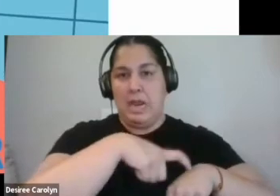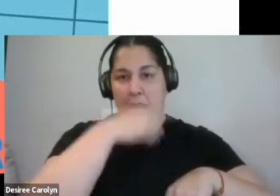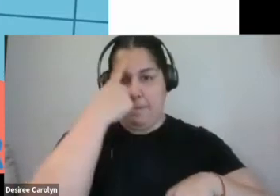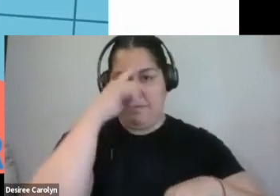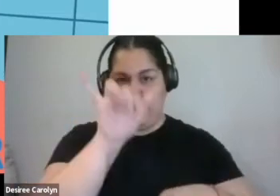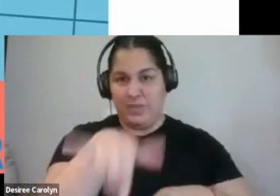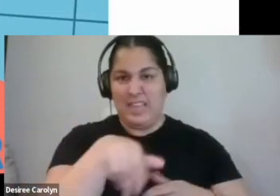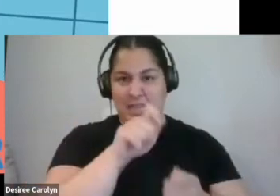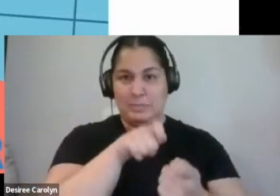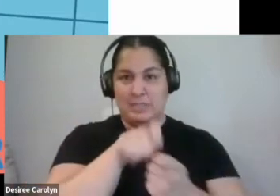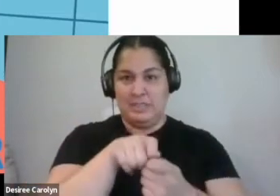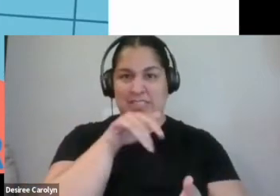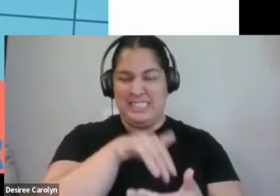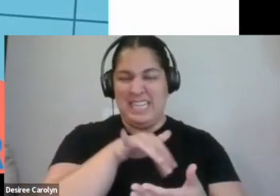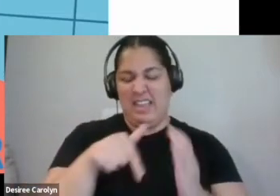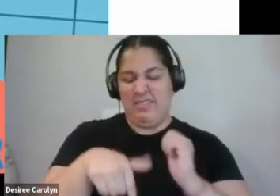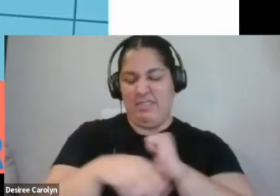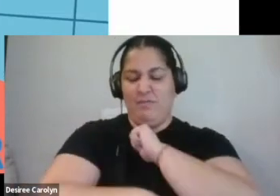this fall.